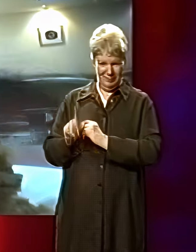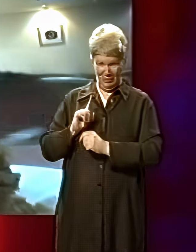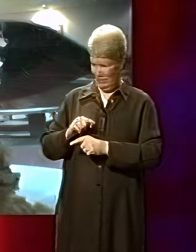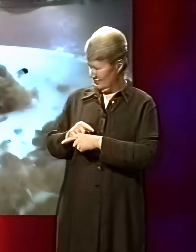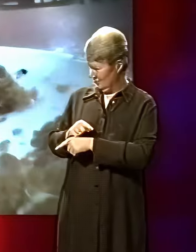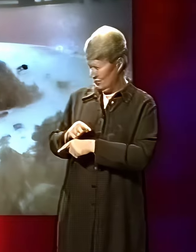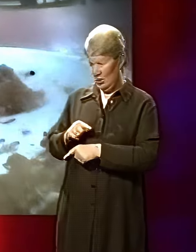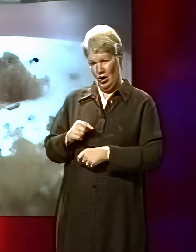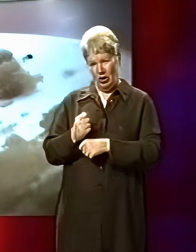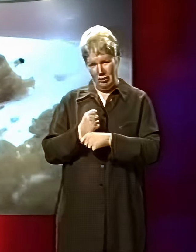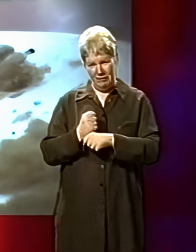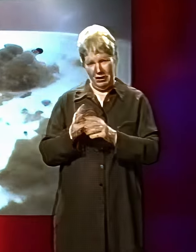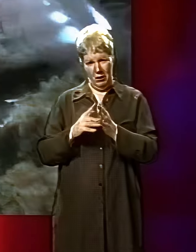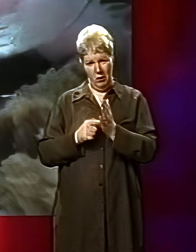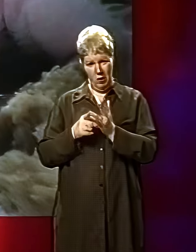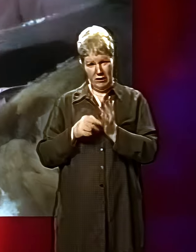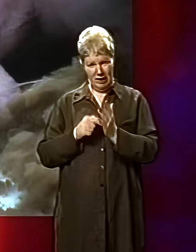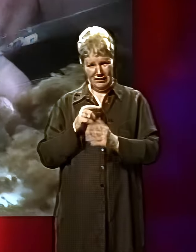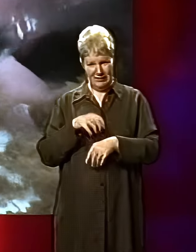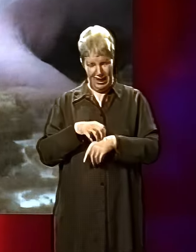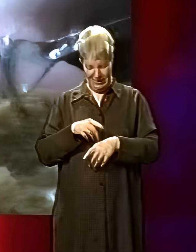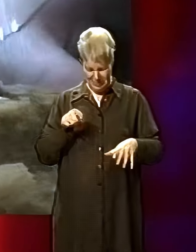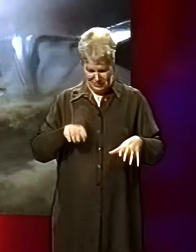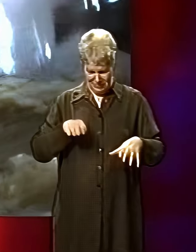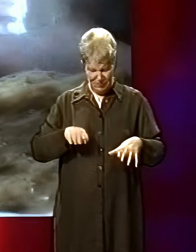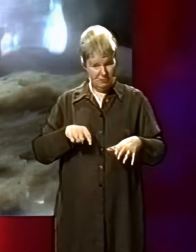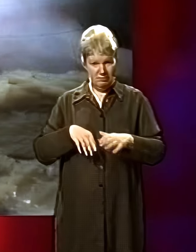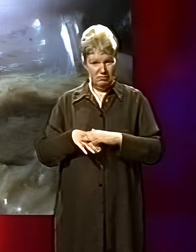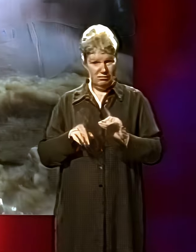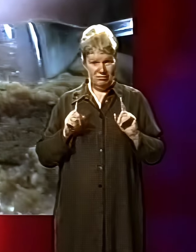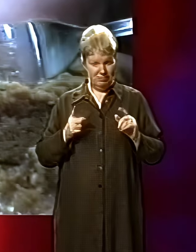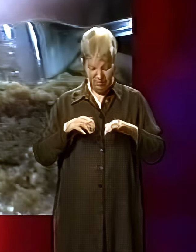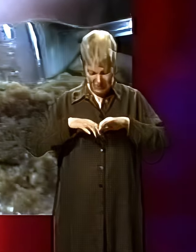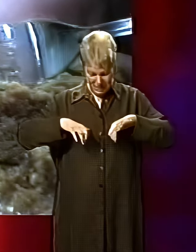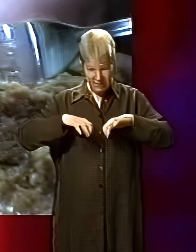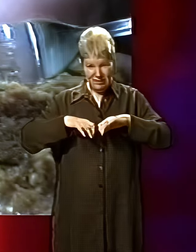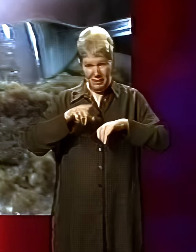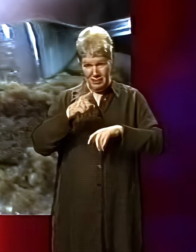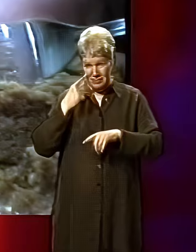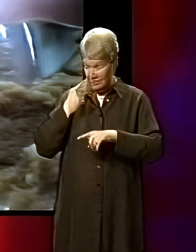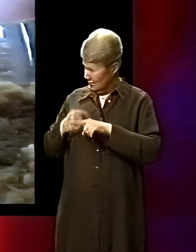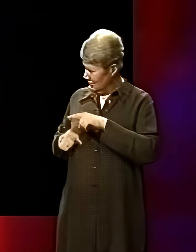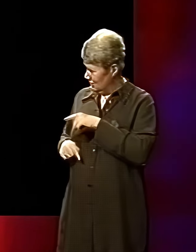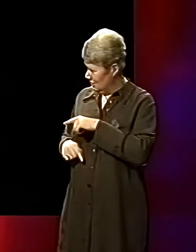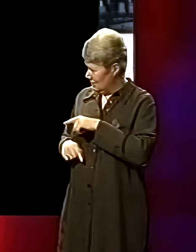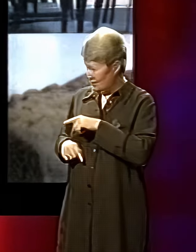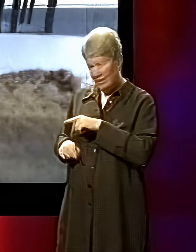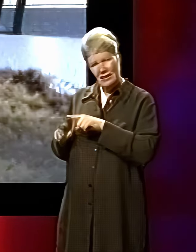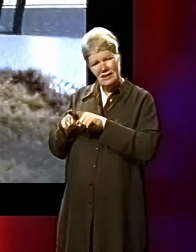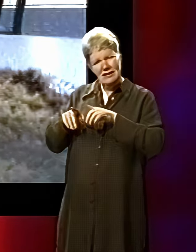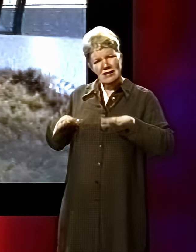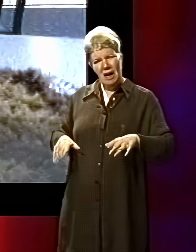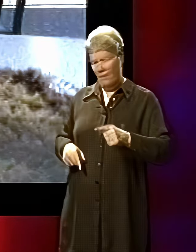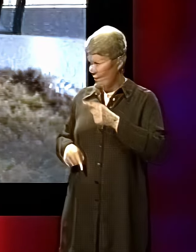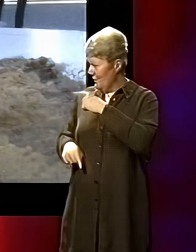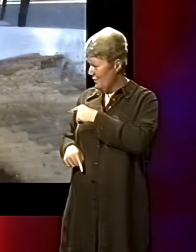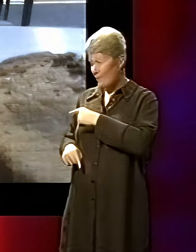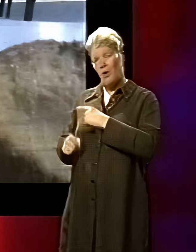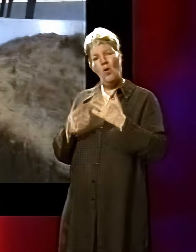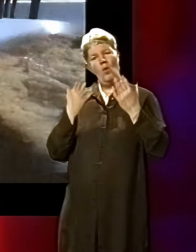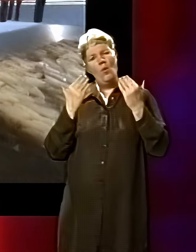cake. We couldn't get into it either. But hold that image, because it was a spookily similar story at Welcome Breaks